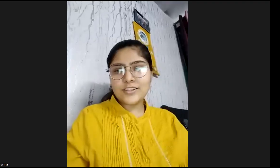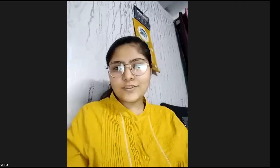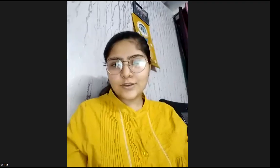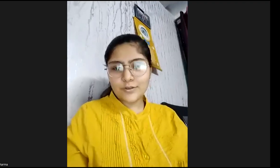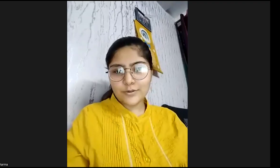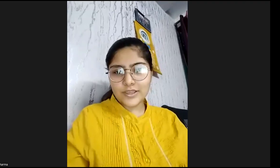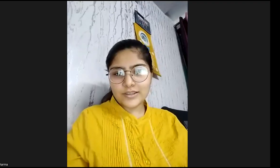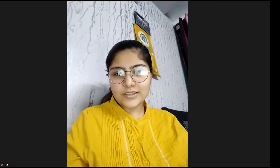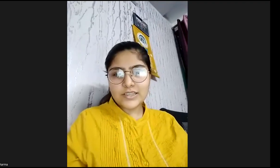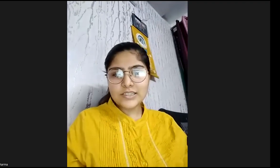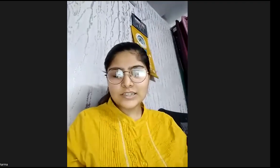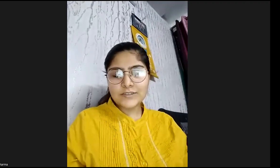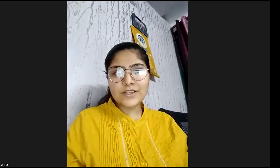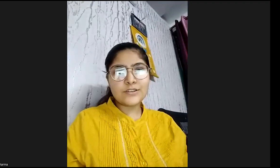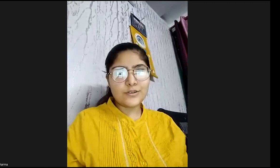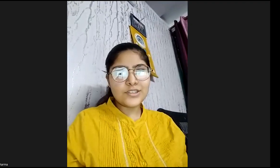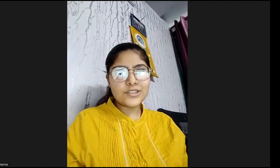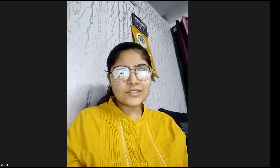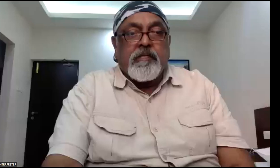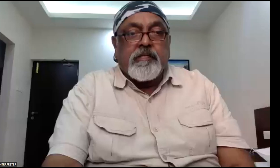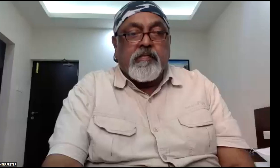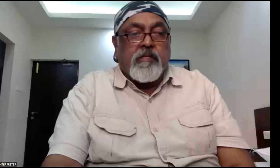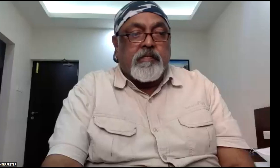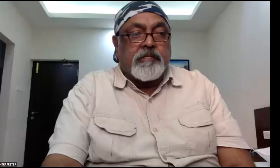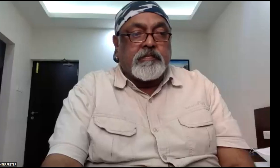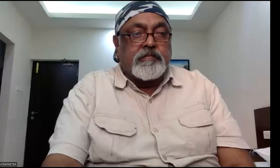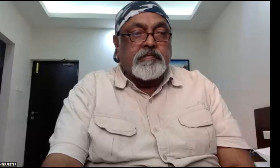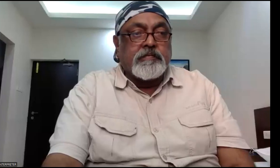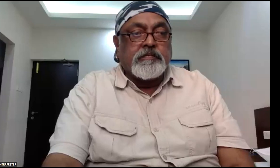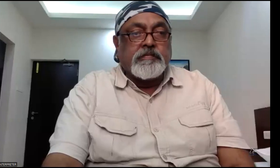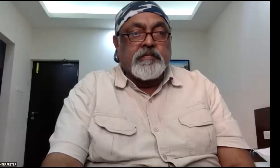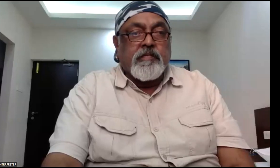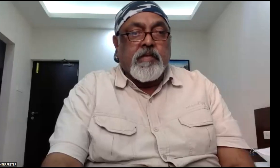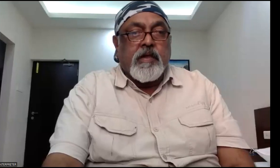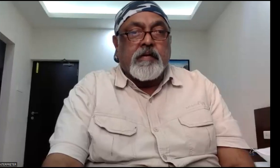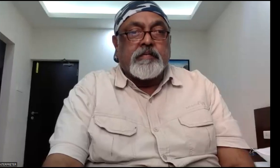semester 20 of the certificate course.